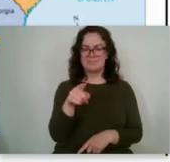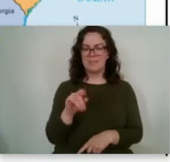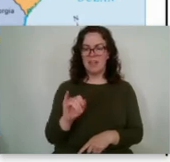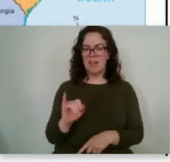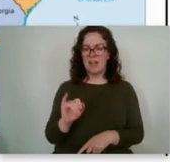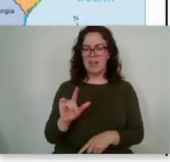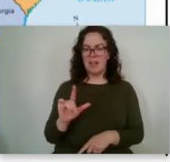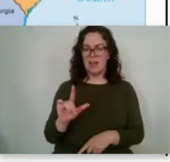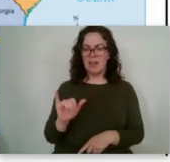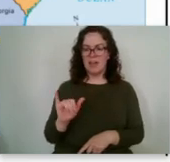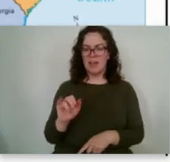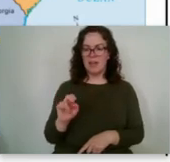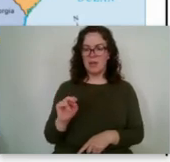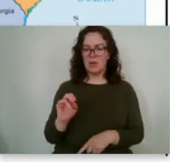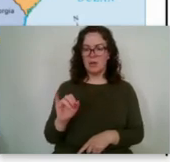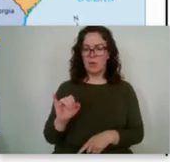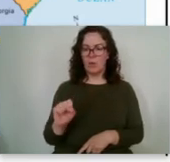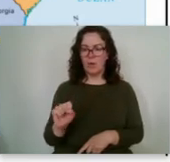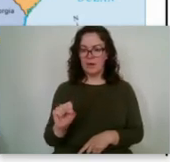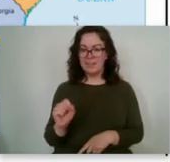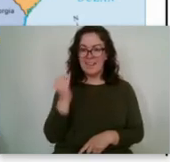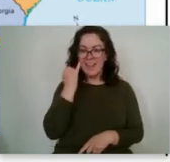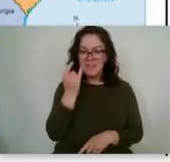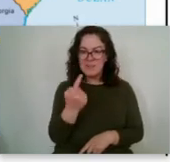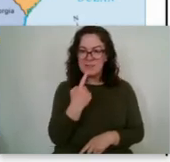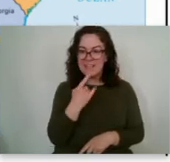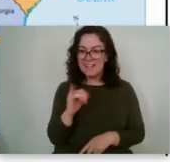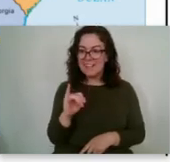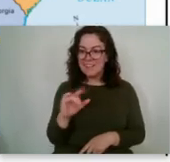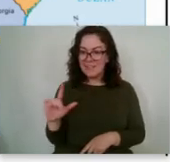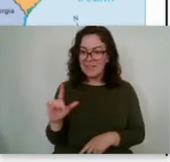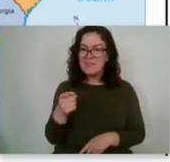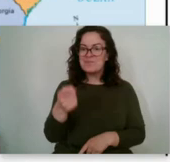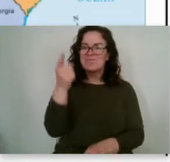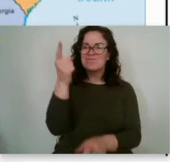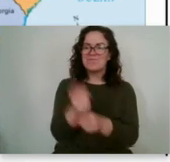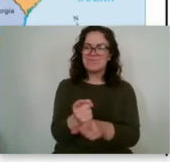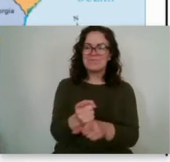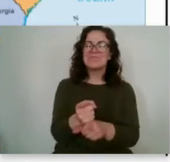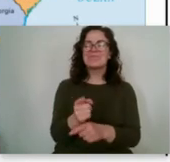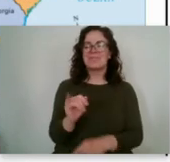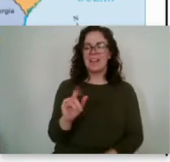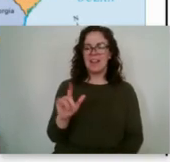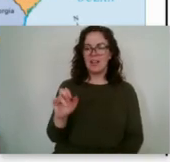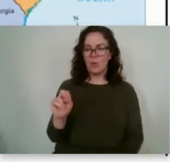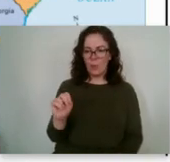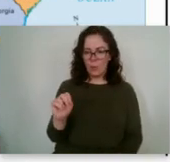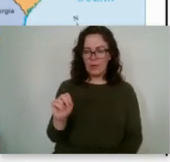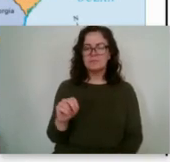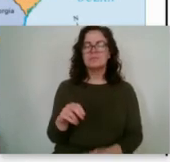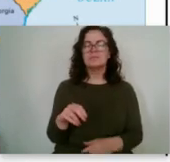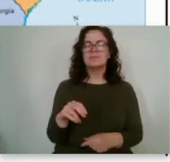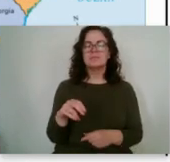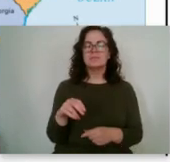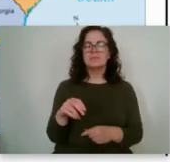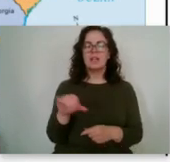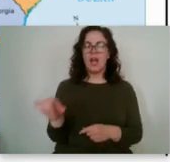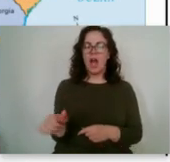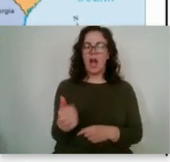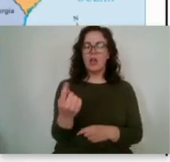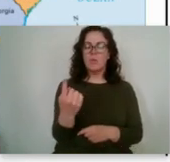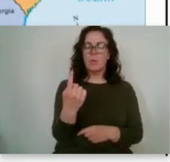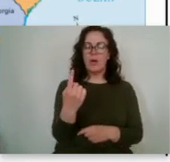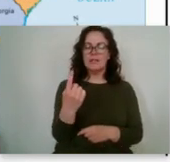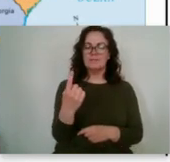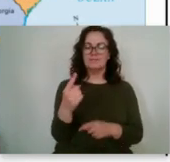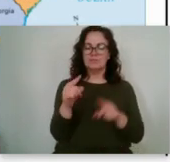Did you say Illinois? If you did, you're correct. Here's our state of Illinois. And then my other key says our